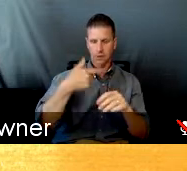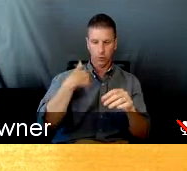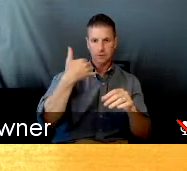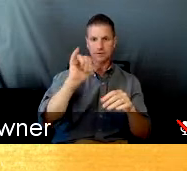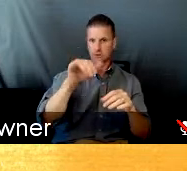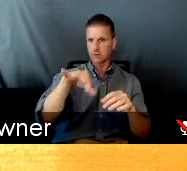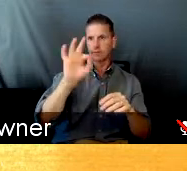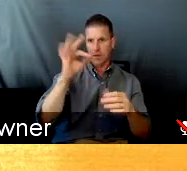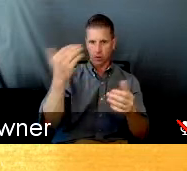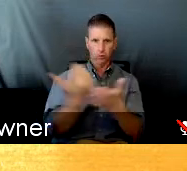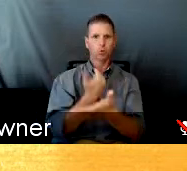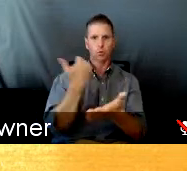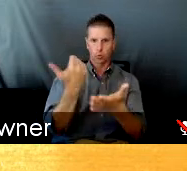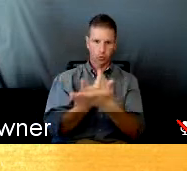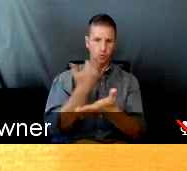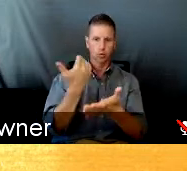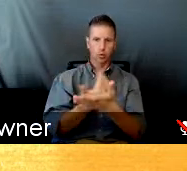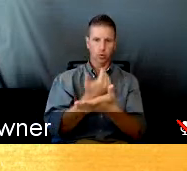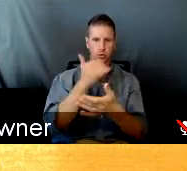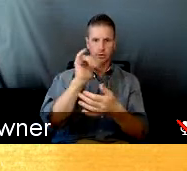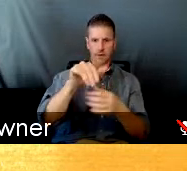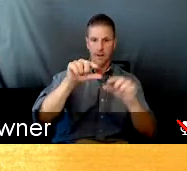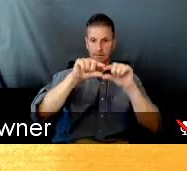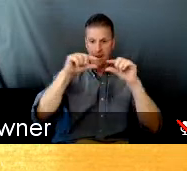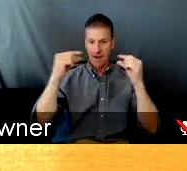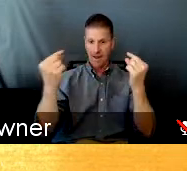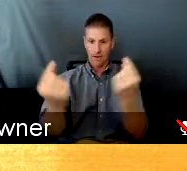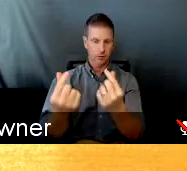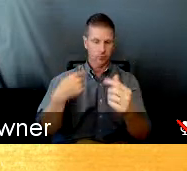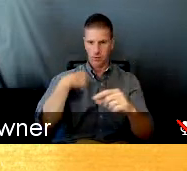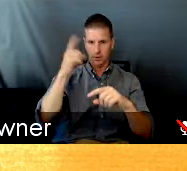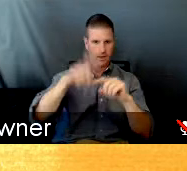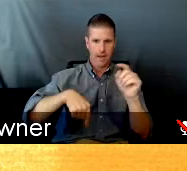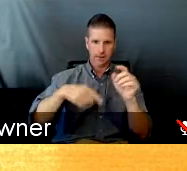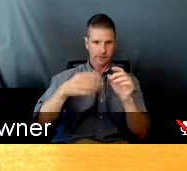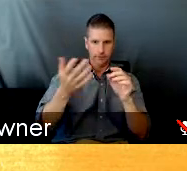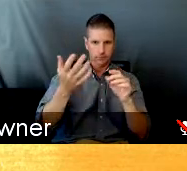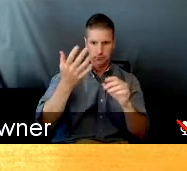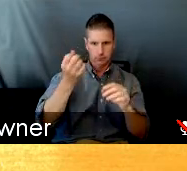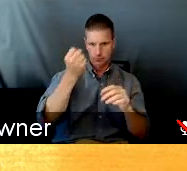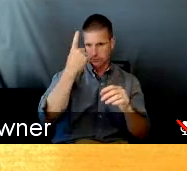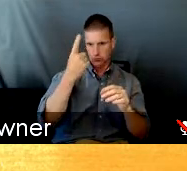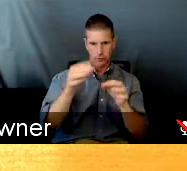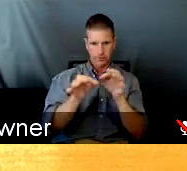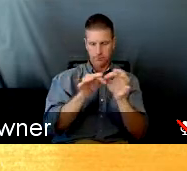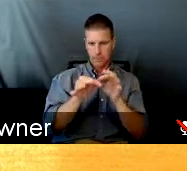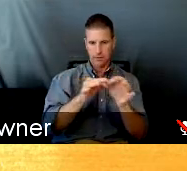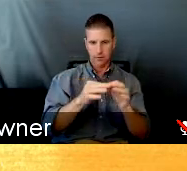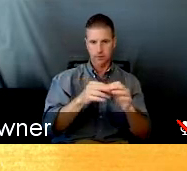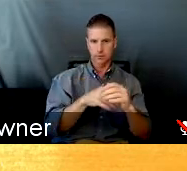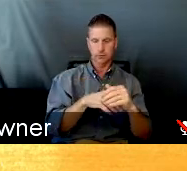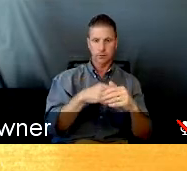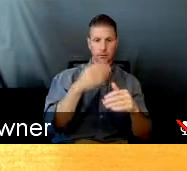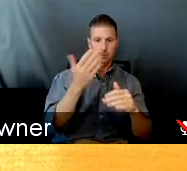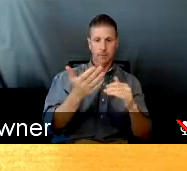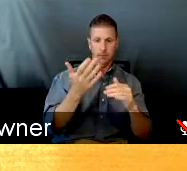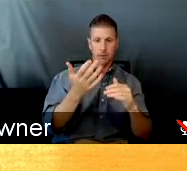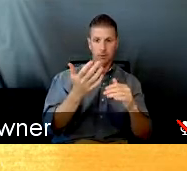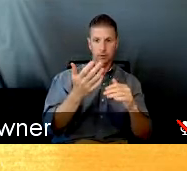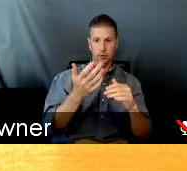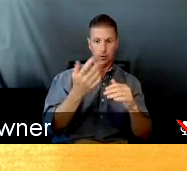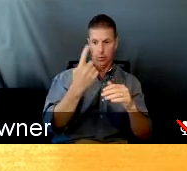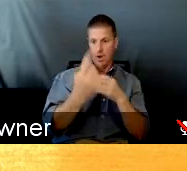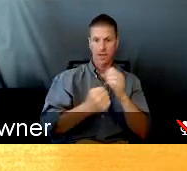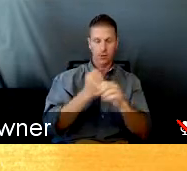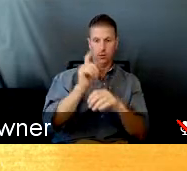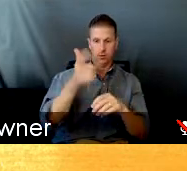new things. That band, which we still can't explain right now, in a year later, is something that was